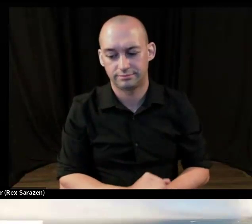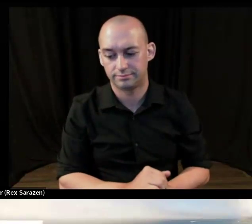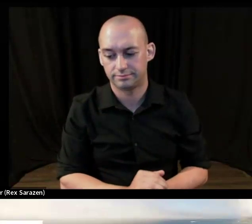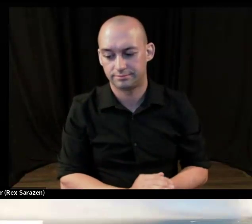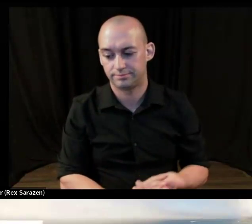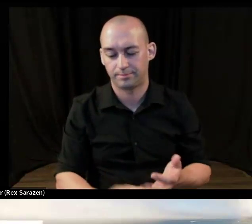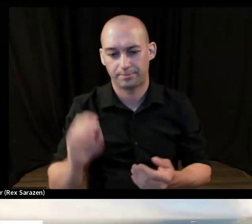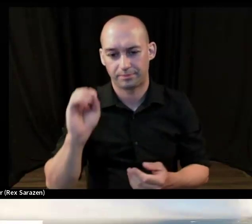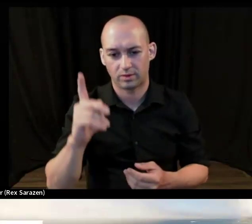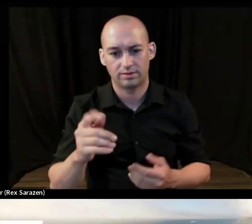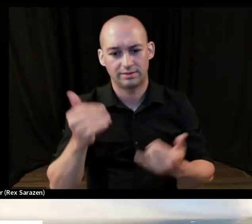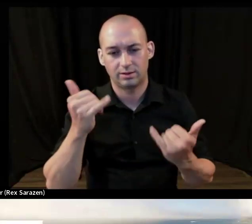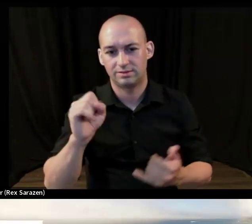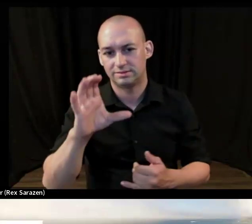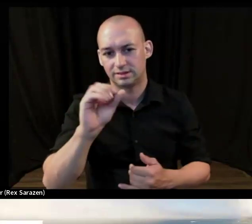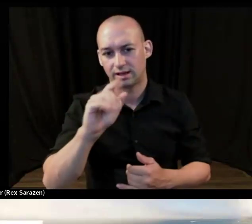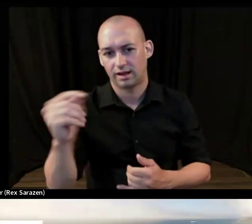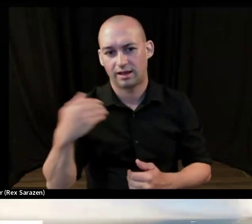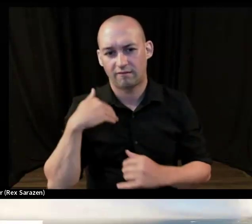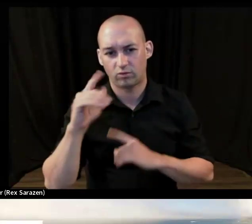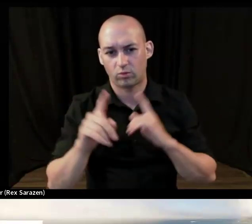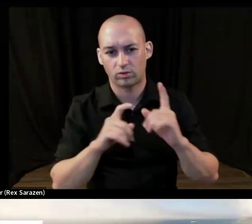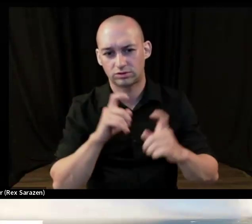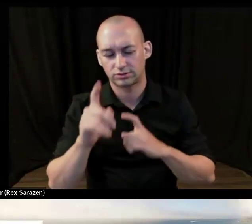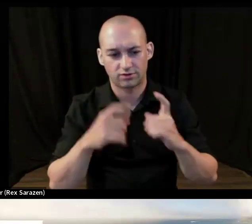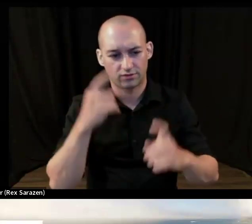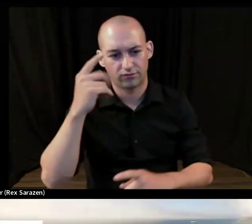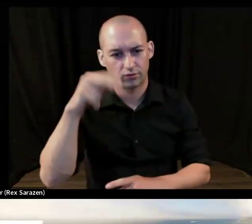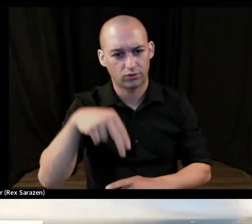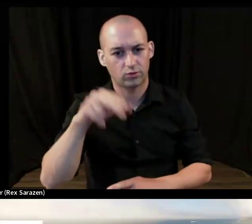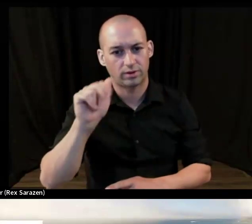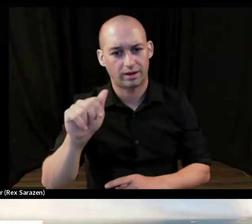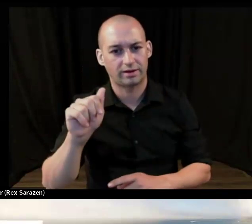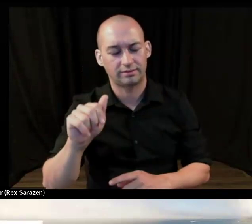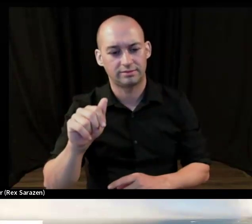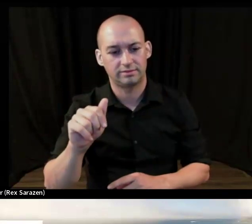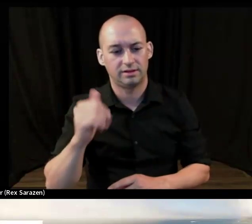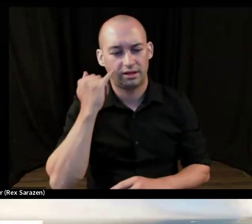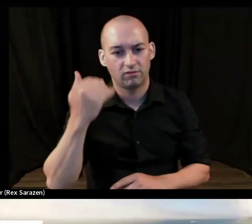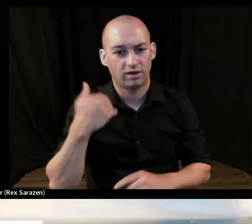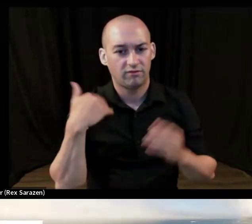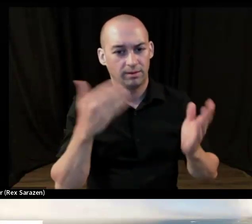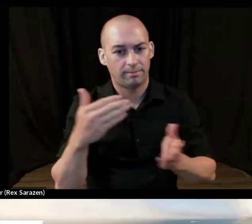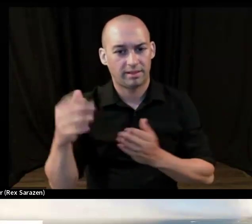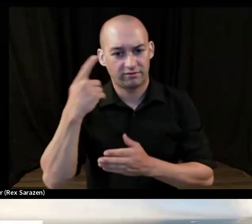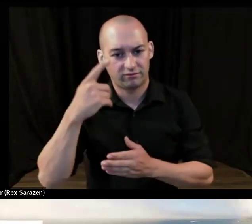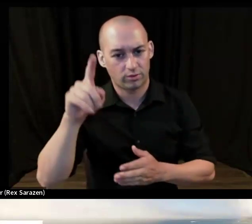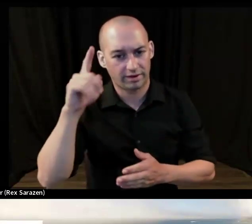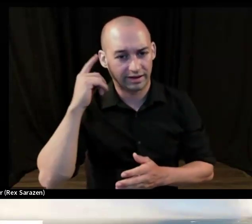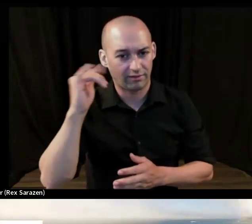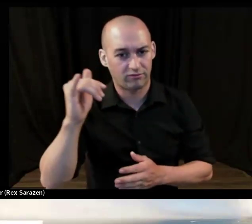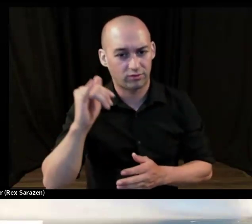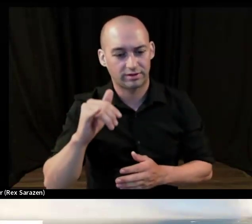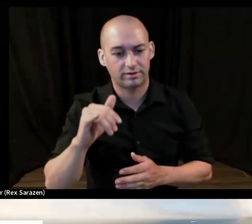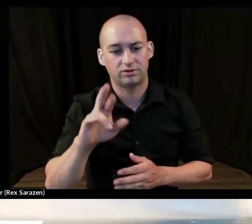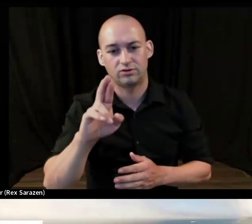Okay, so Scott, there's a question in the Q&A feature about if there's a plan for California to roll out a